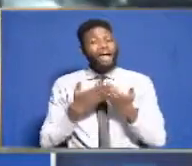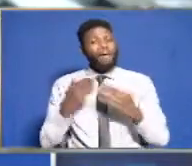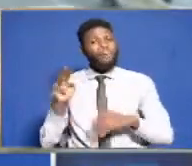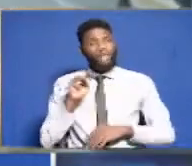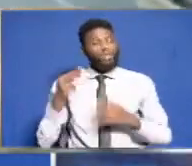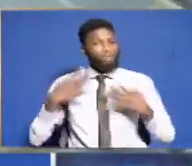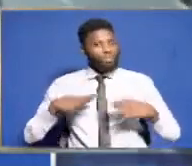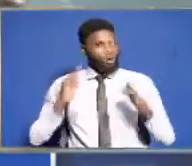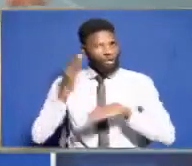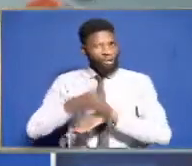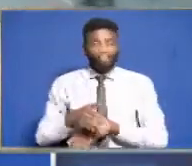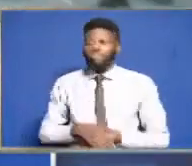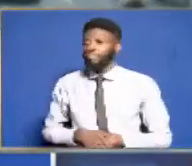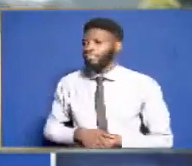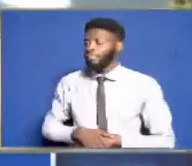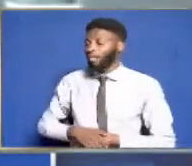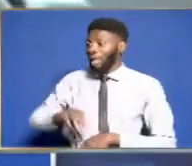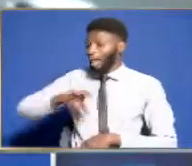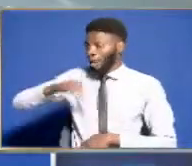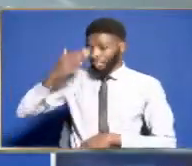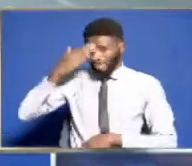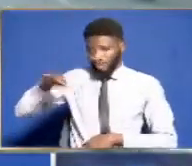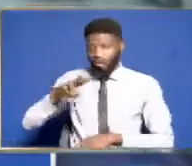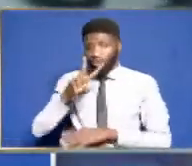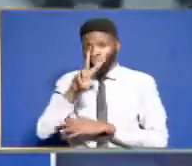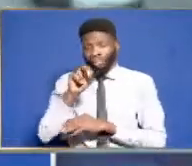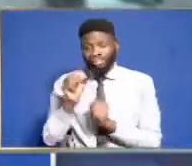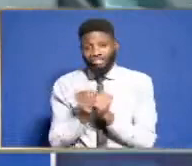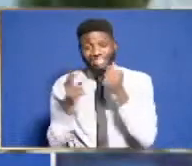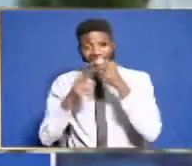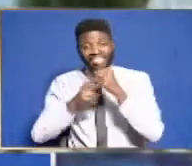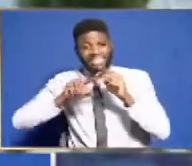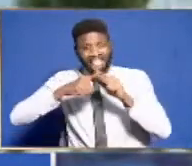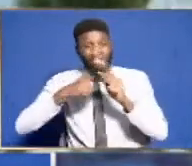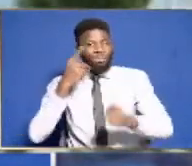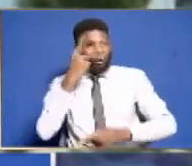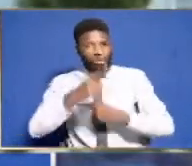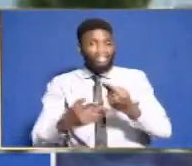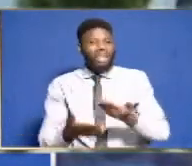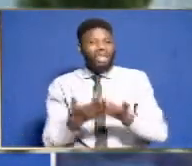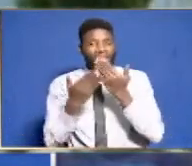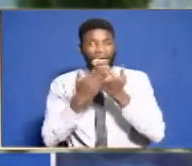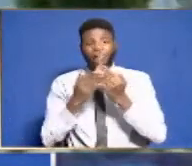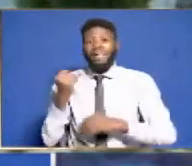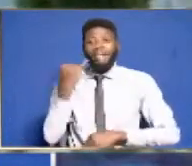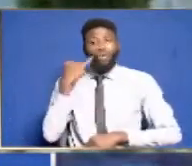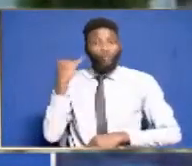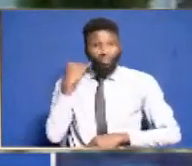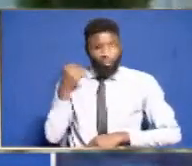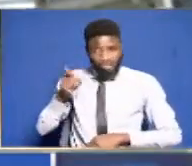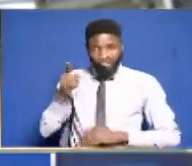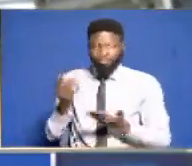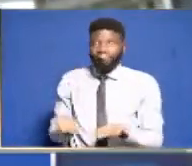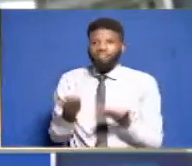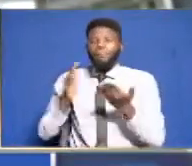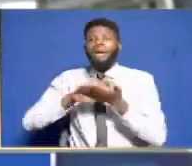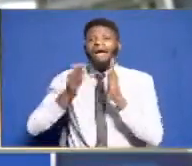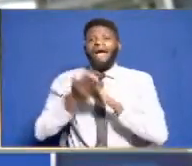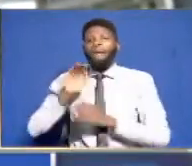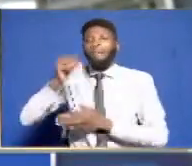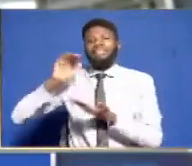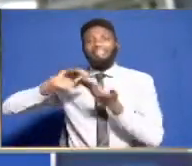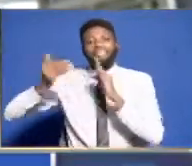The County Assembly in 2017 initiated the process of having Nakuru Municipality elevated to city status.